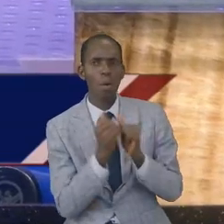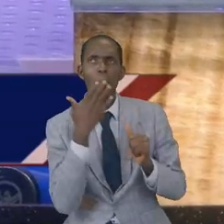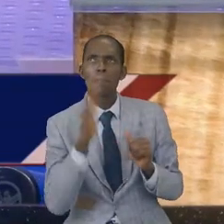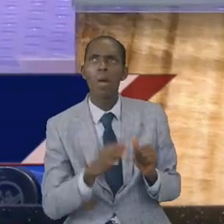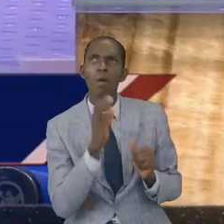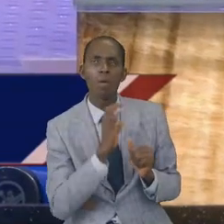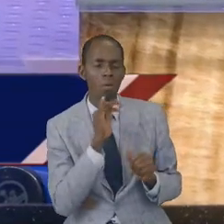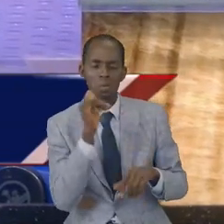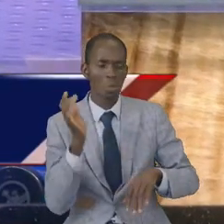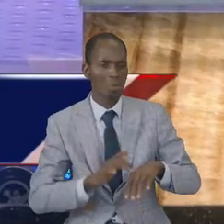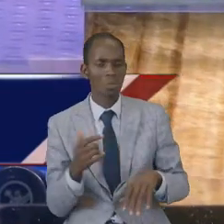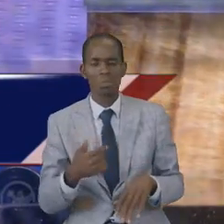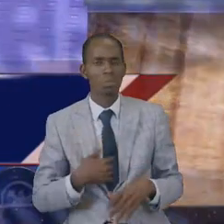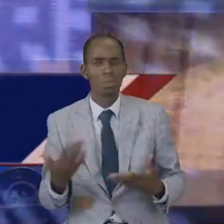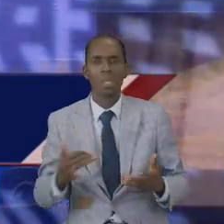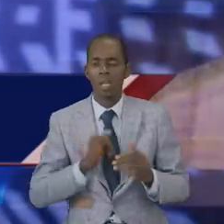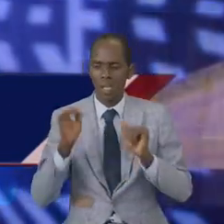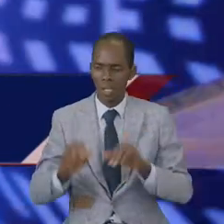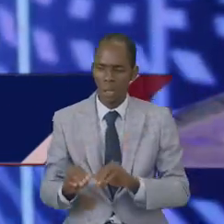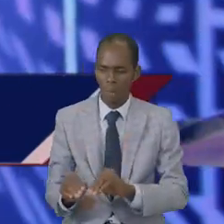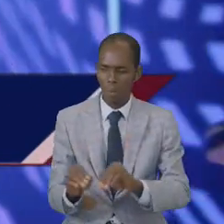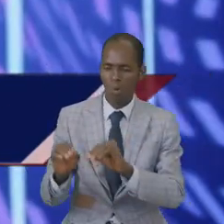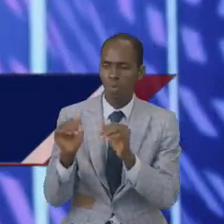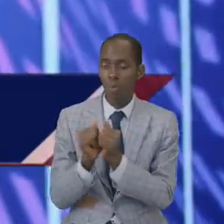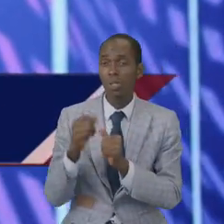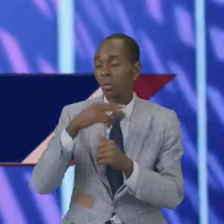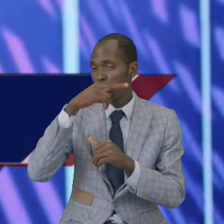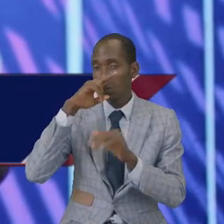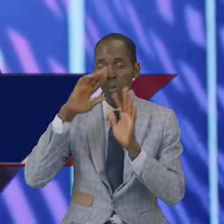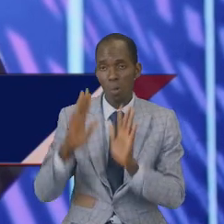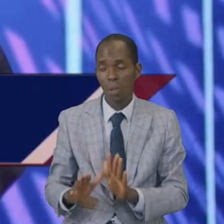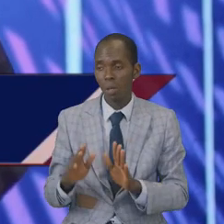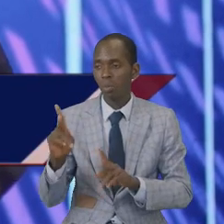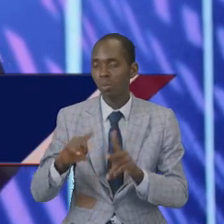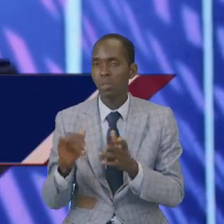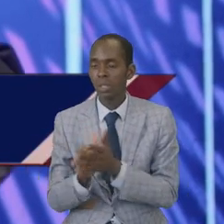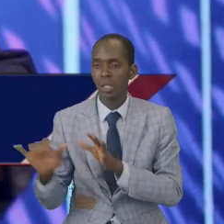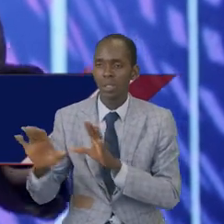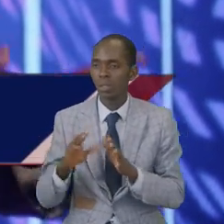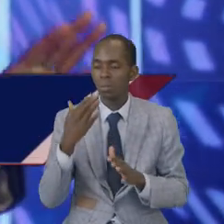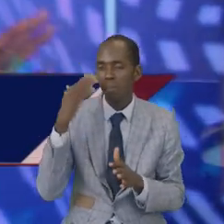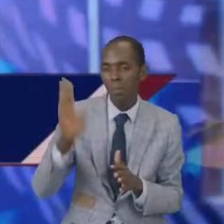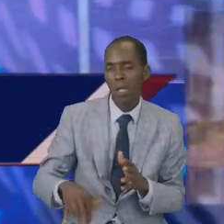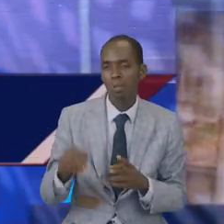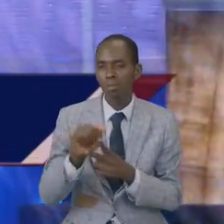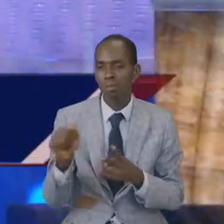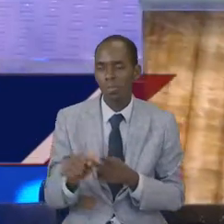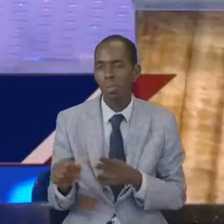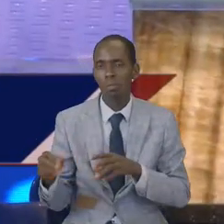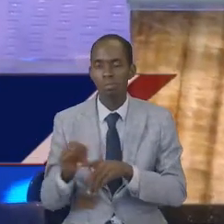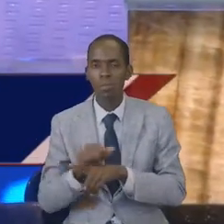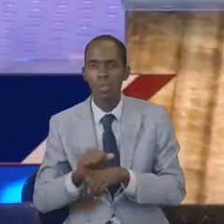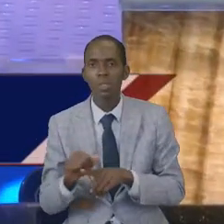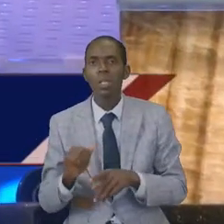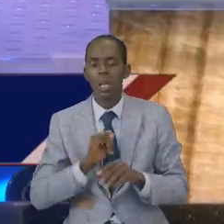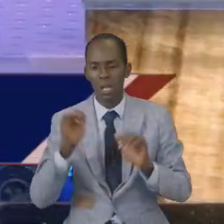not affect me. I can move with those who steal and those who commit immorality. I can browse